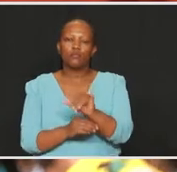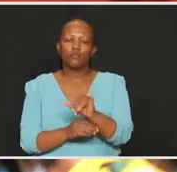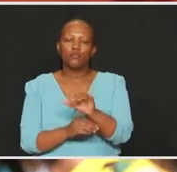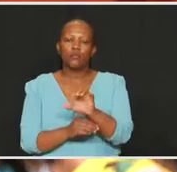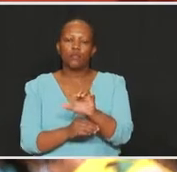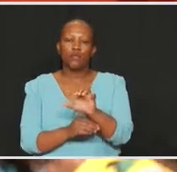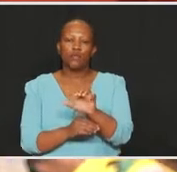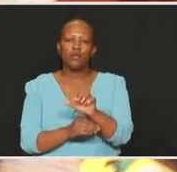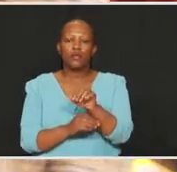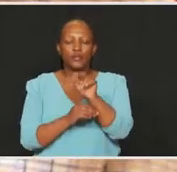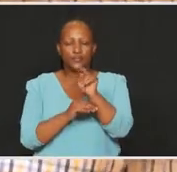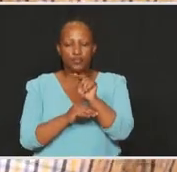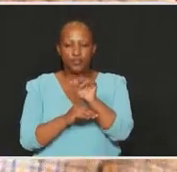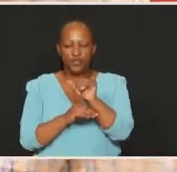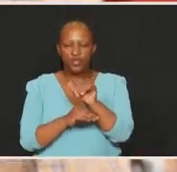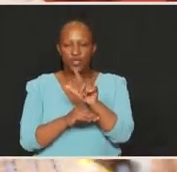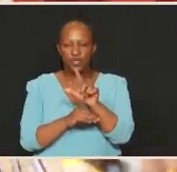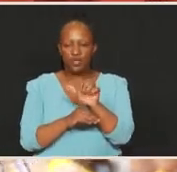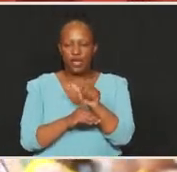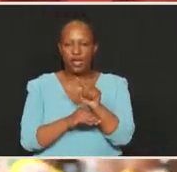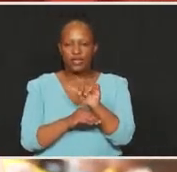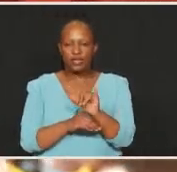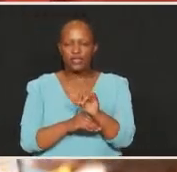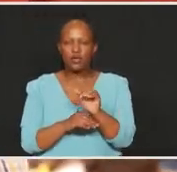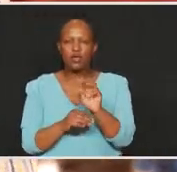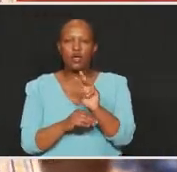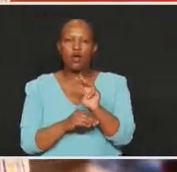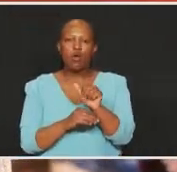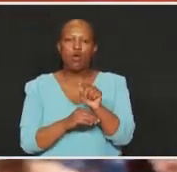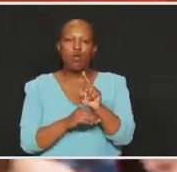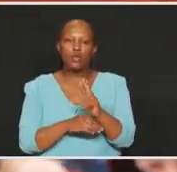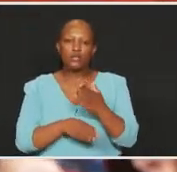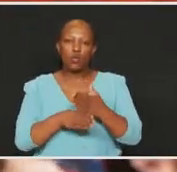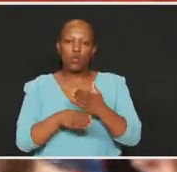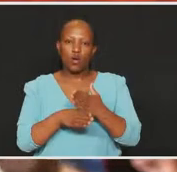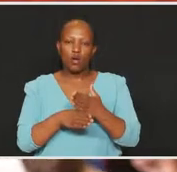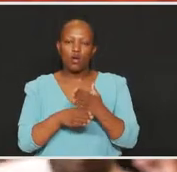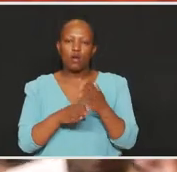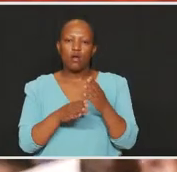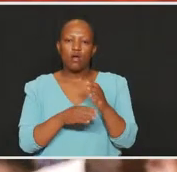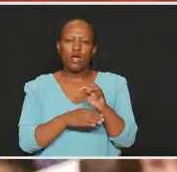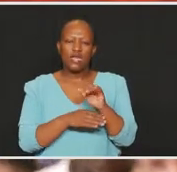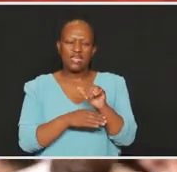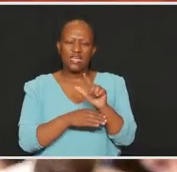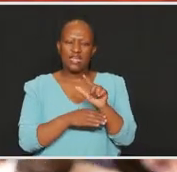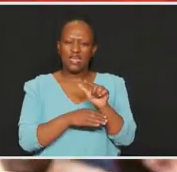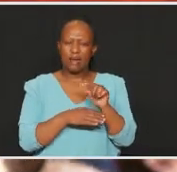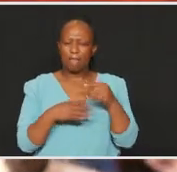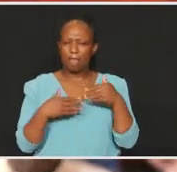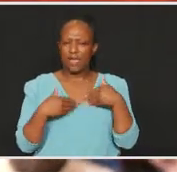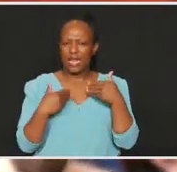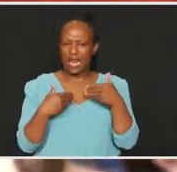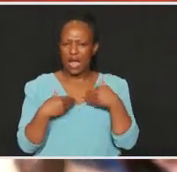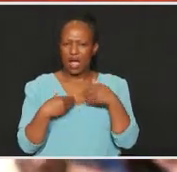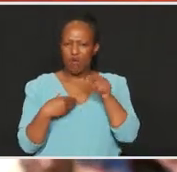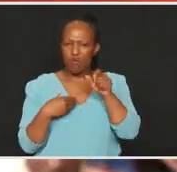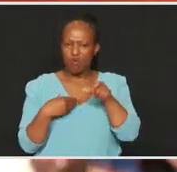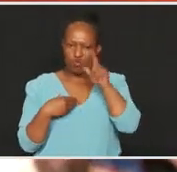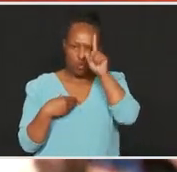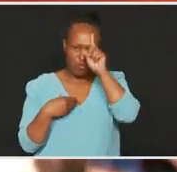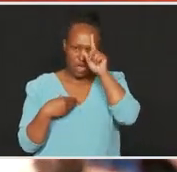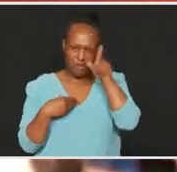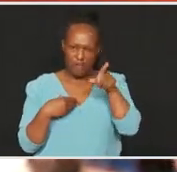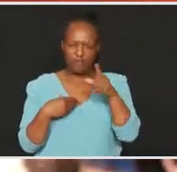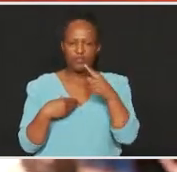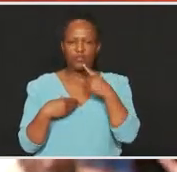she says she's from Waterworks from a group organization called pilamonto Miami and she is against alcohol